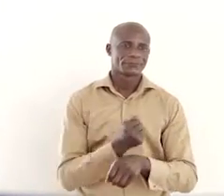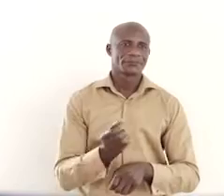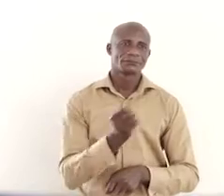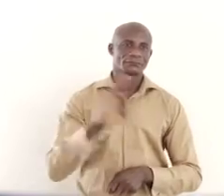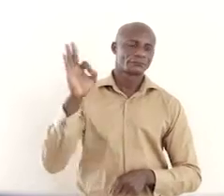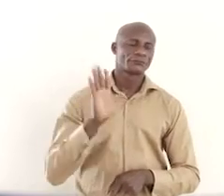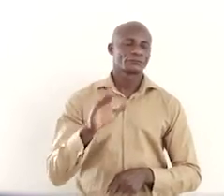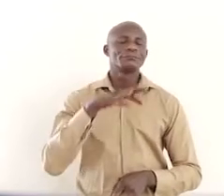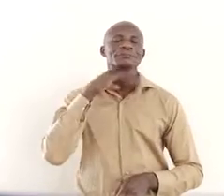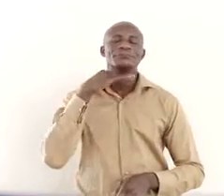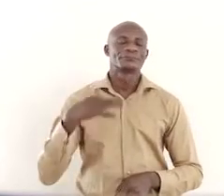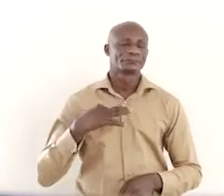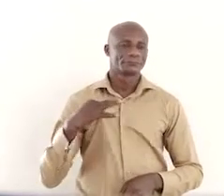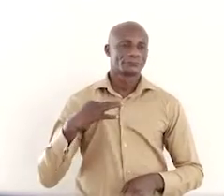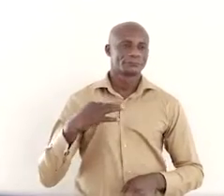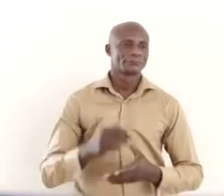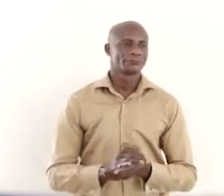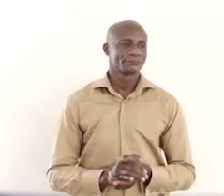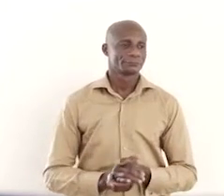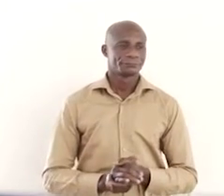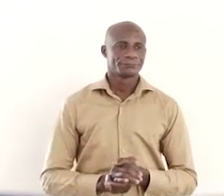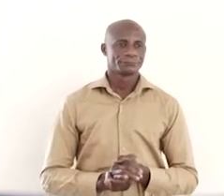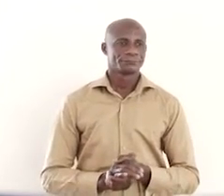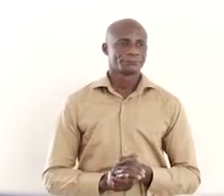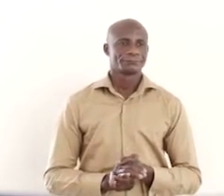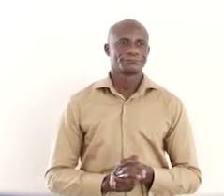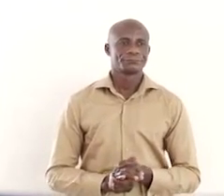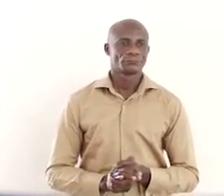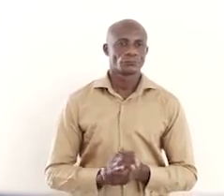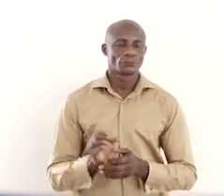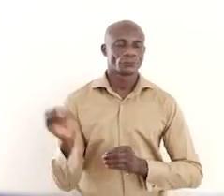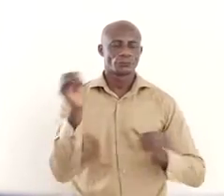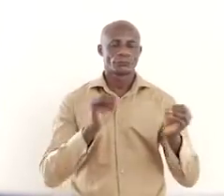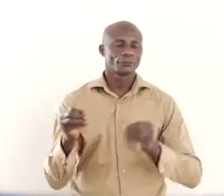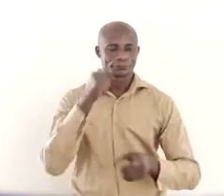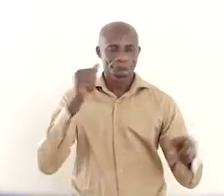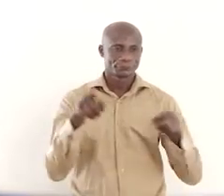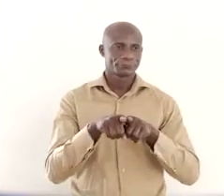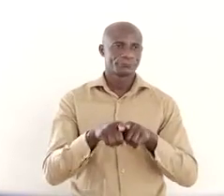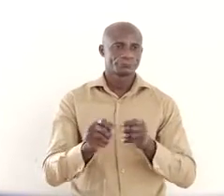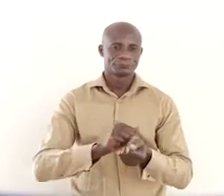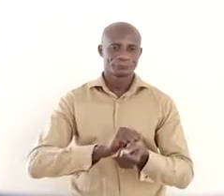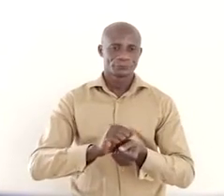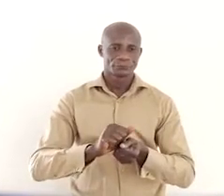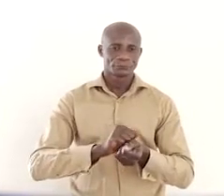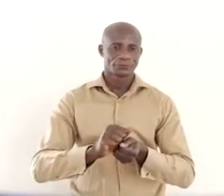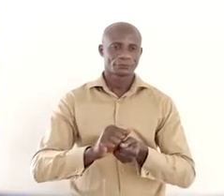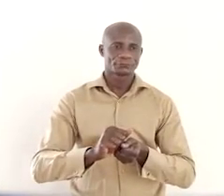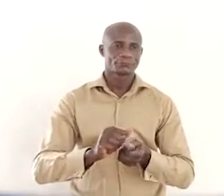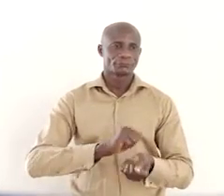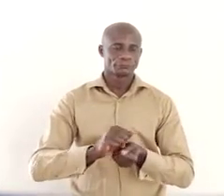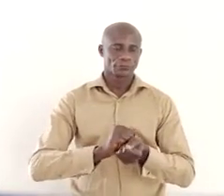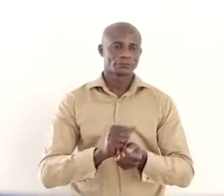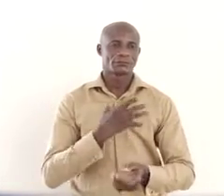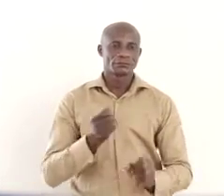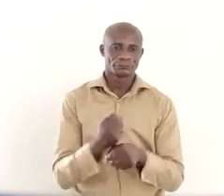your sackcloth, poor sisters. Wash, wash,